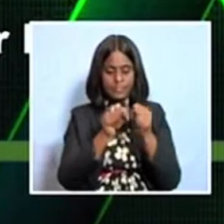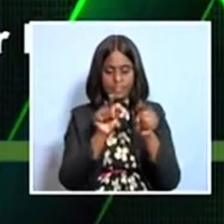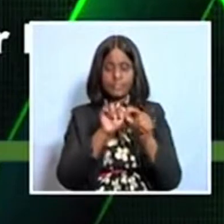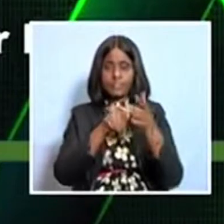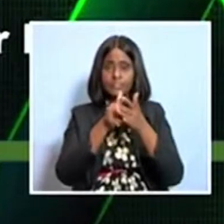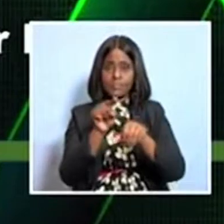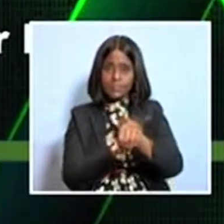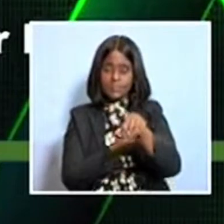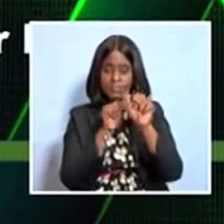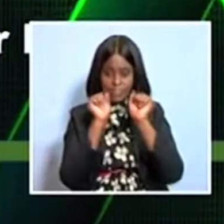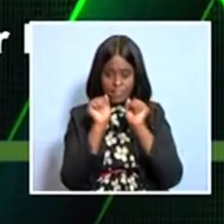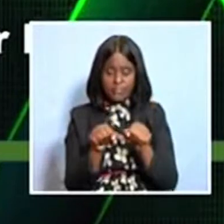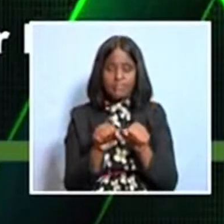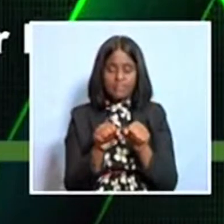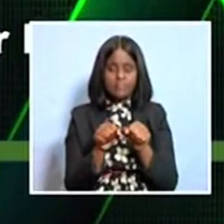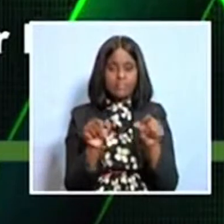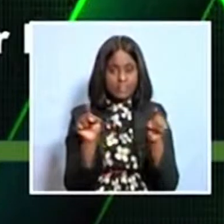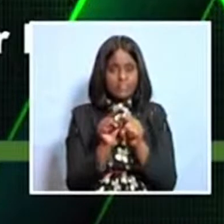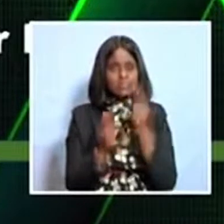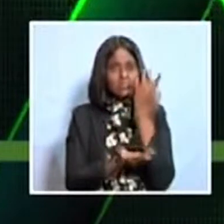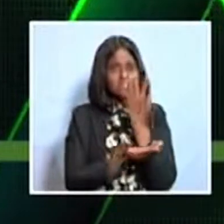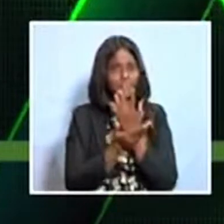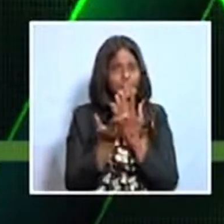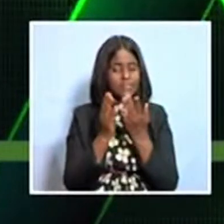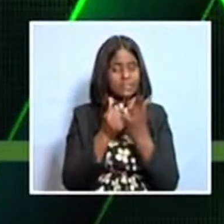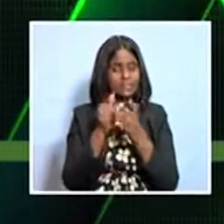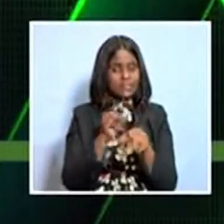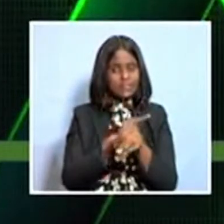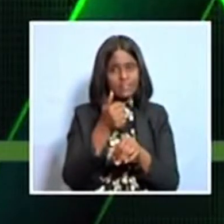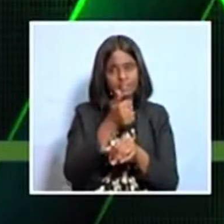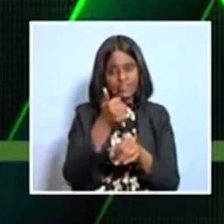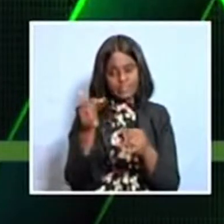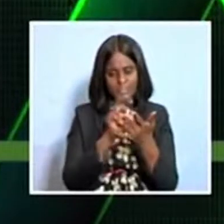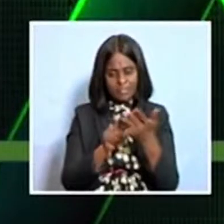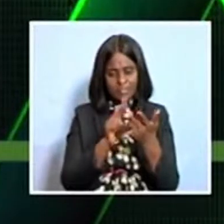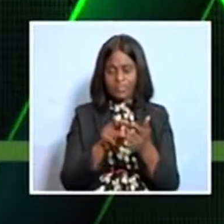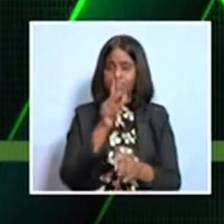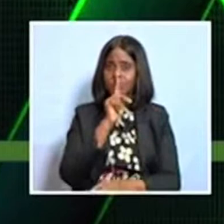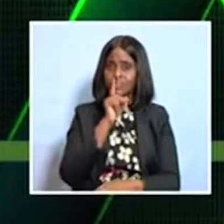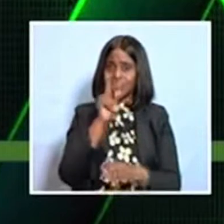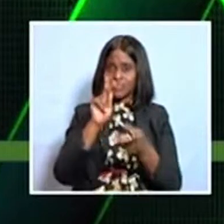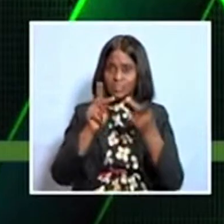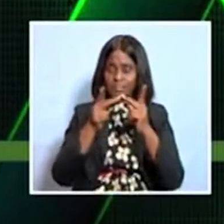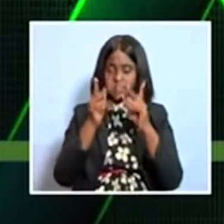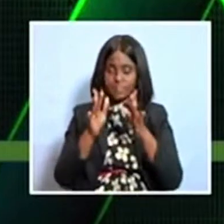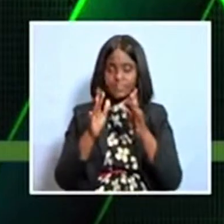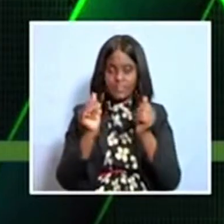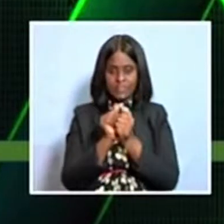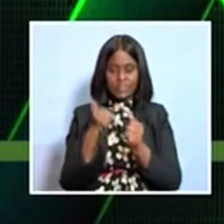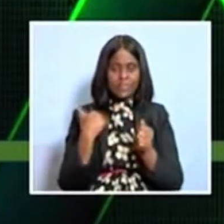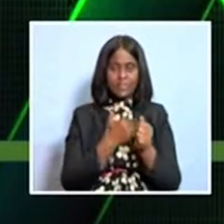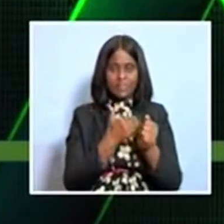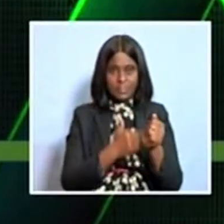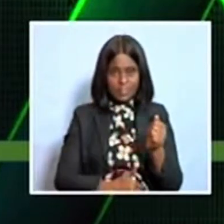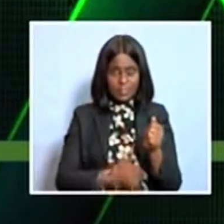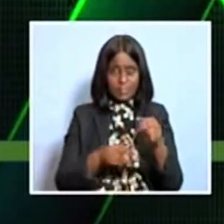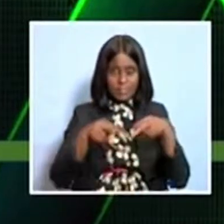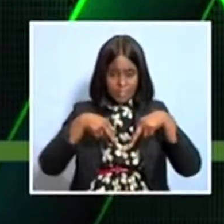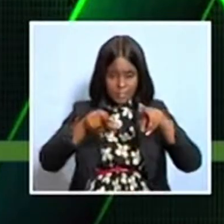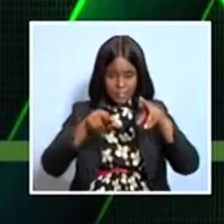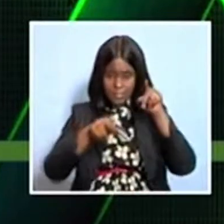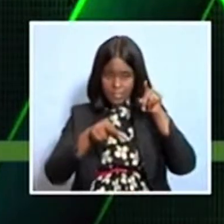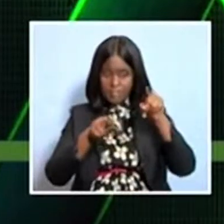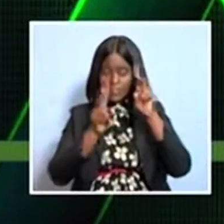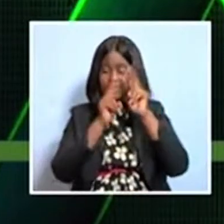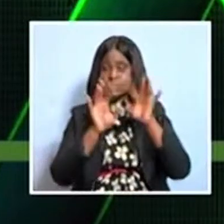long can it take to improve? The other one reads, for sure partner with China because road network is